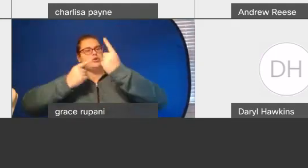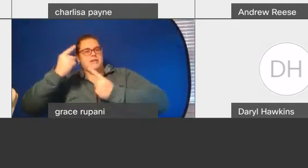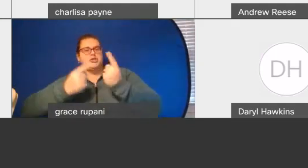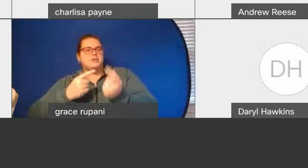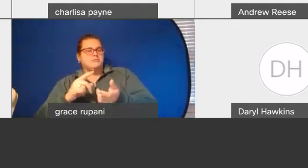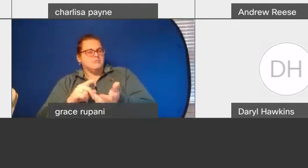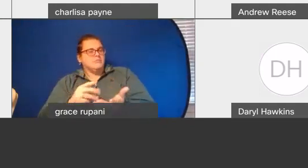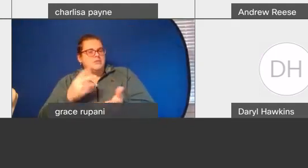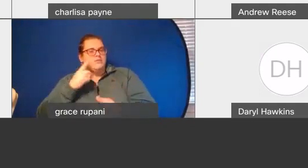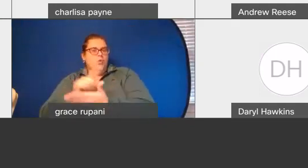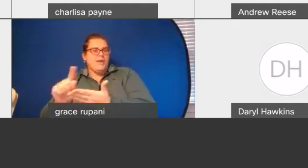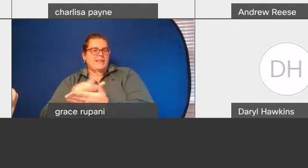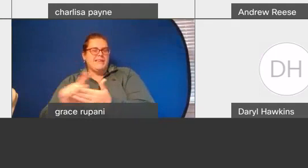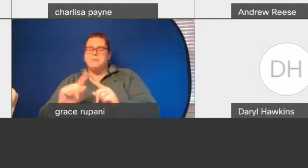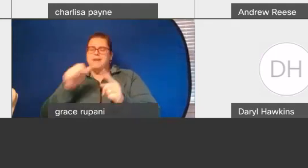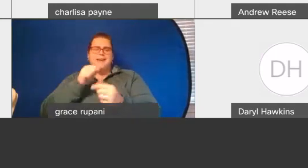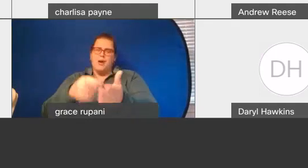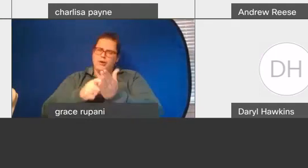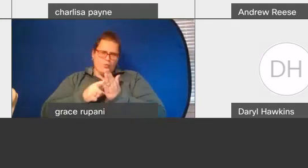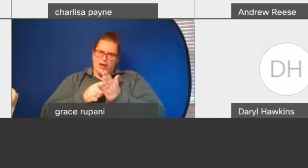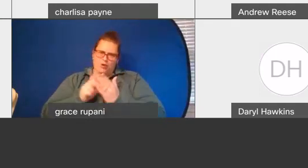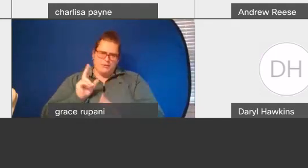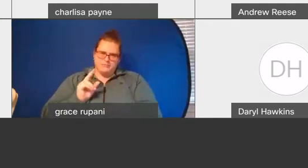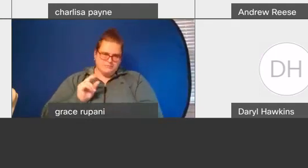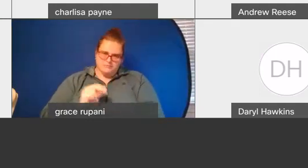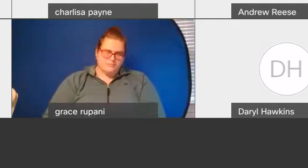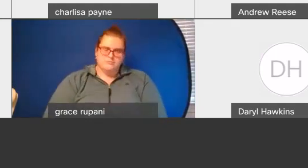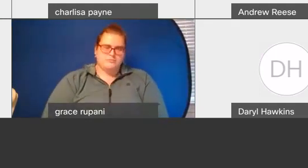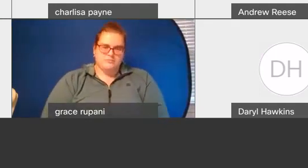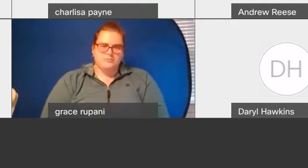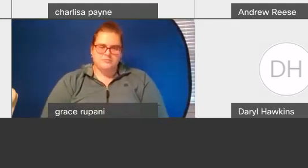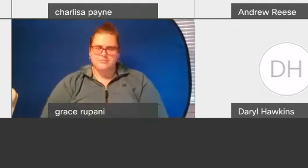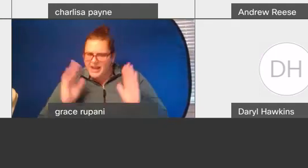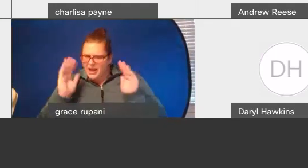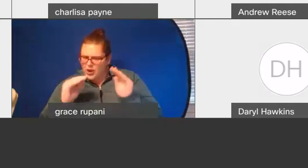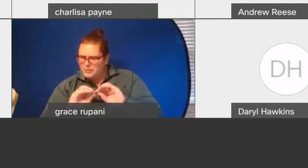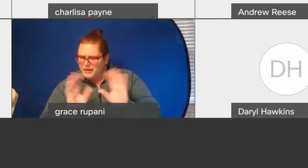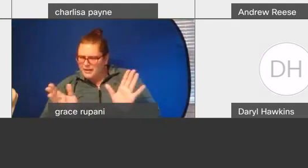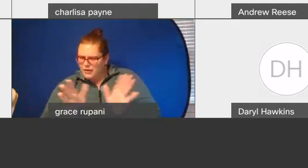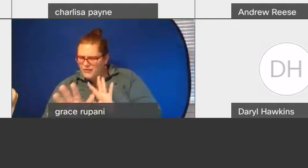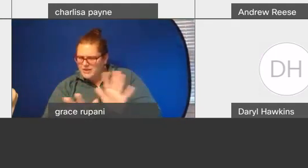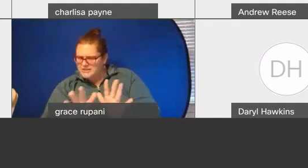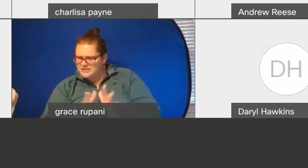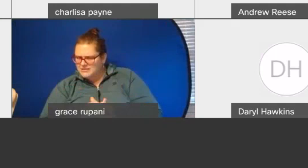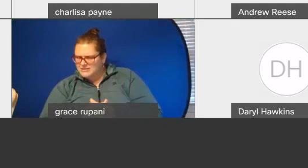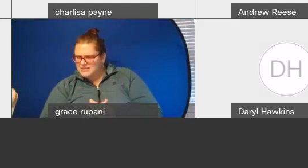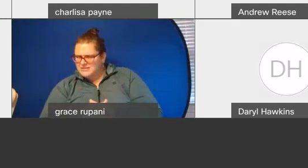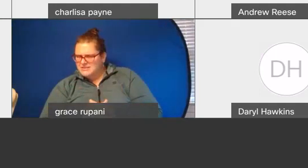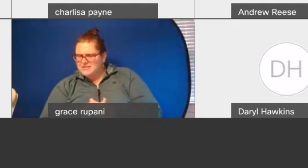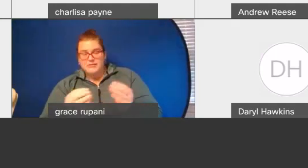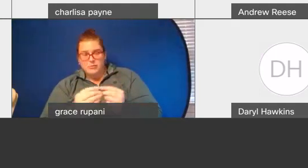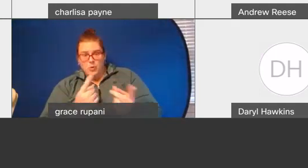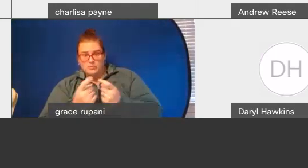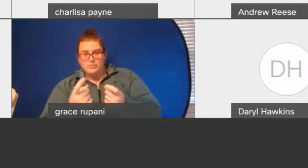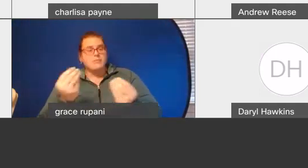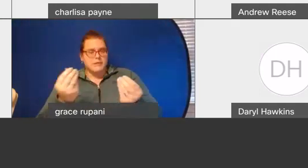we don't have, that is not a requirement. And I hope that answers that question. If there's any follow-up, please let me